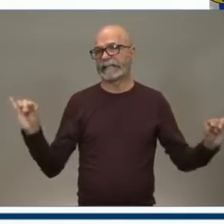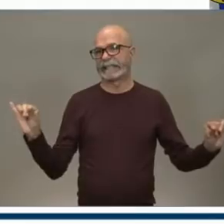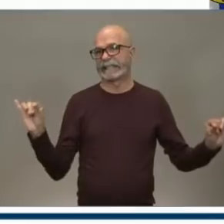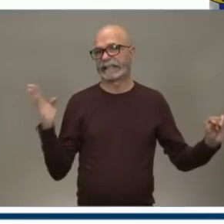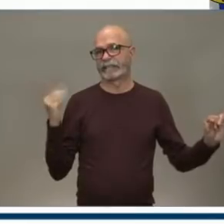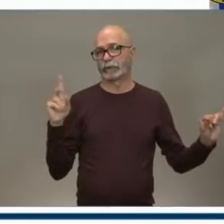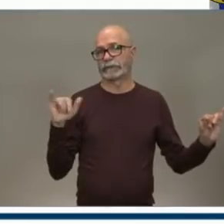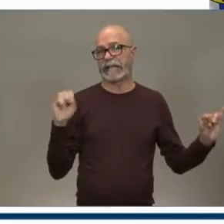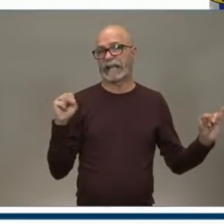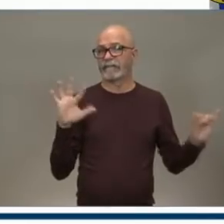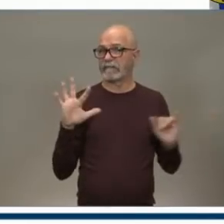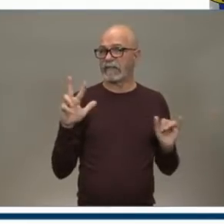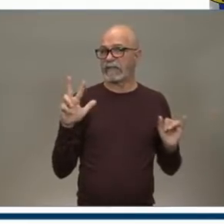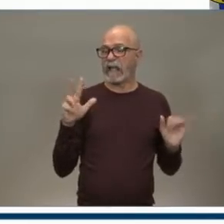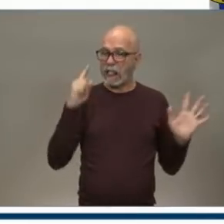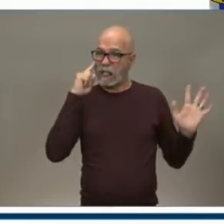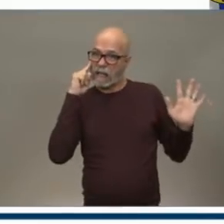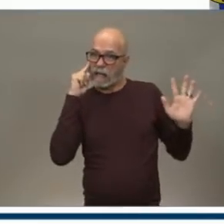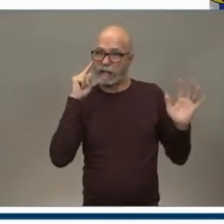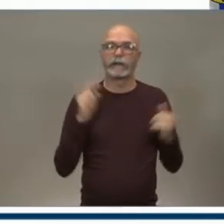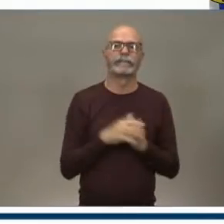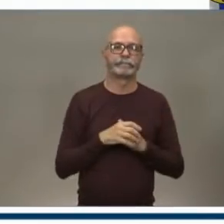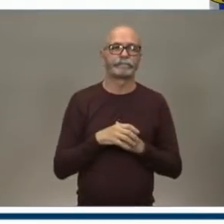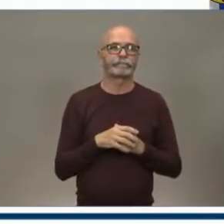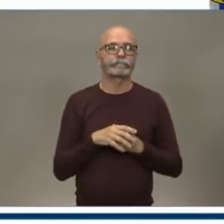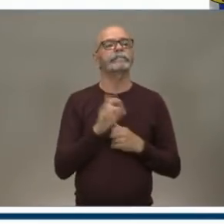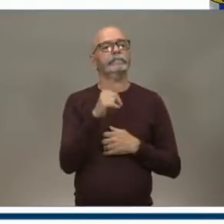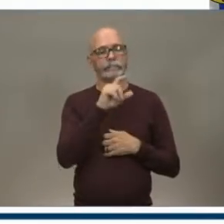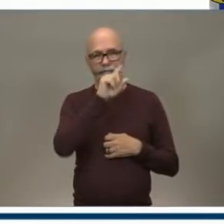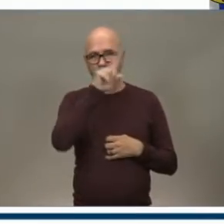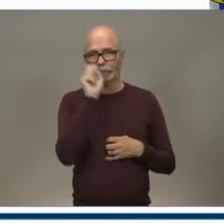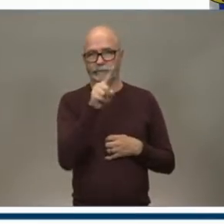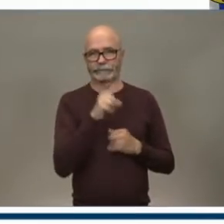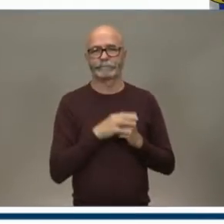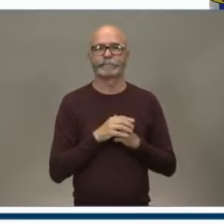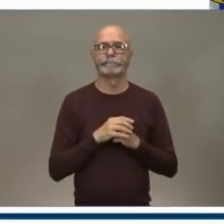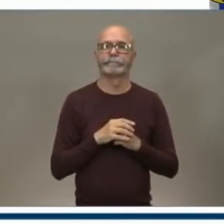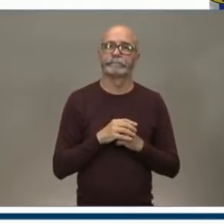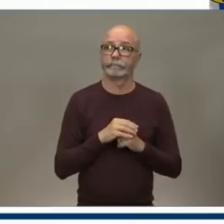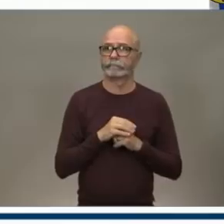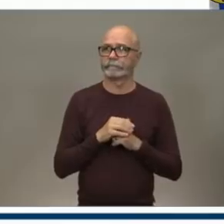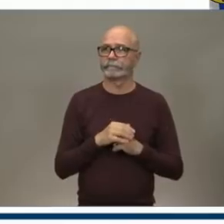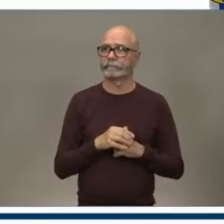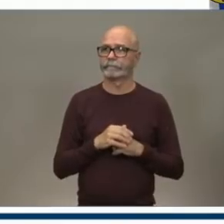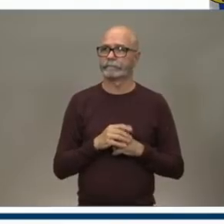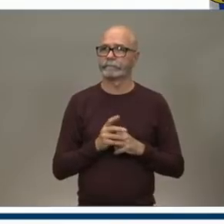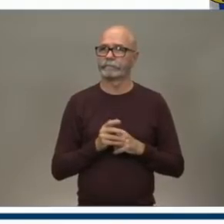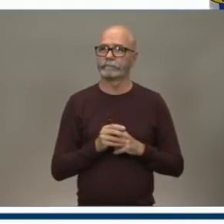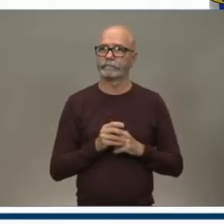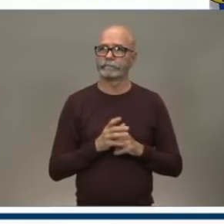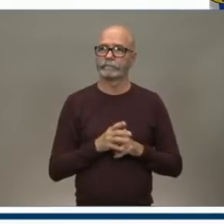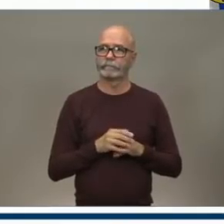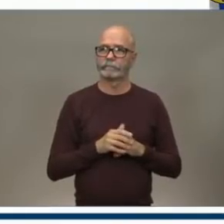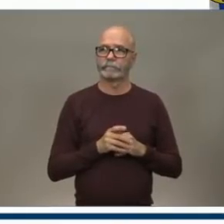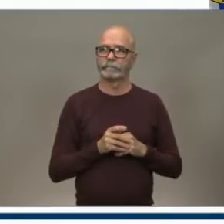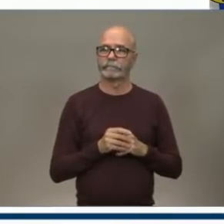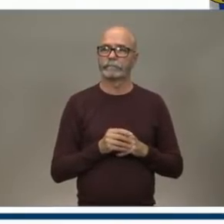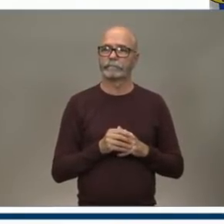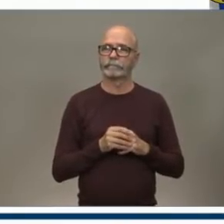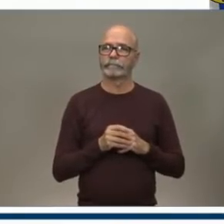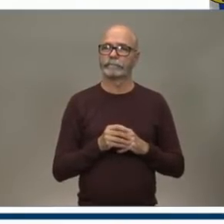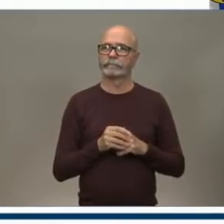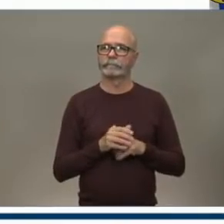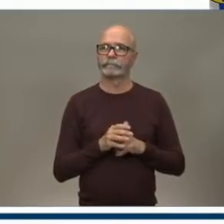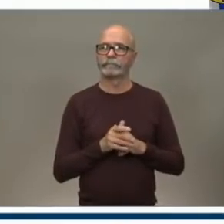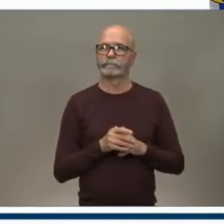The second question I'm asking, because of the catchment area for these schools, I'm familiar with the schools,